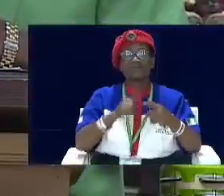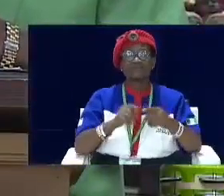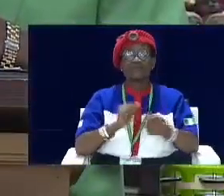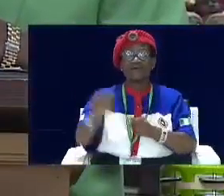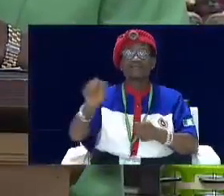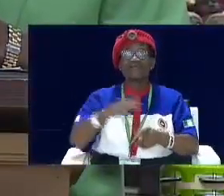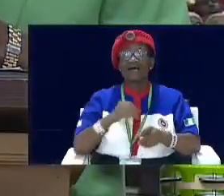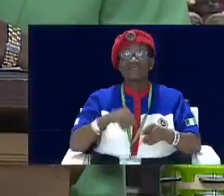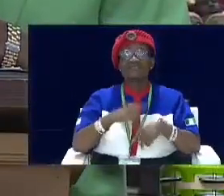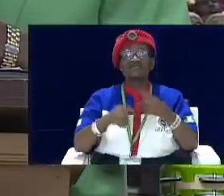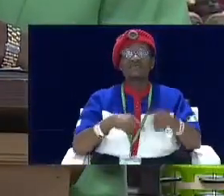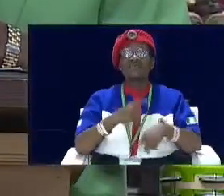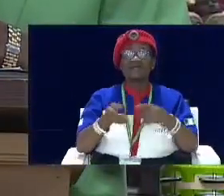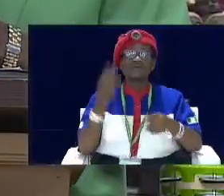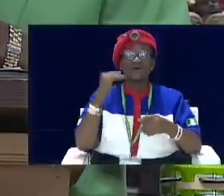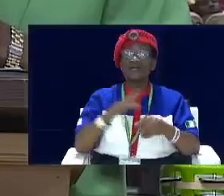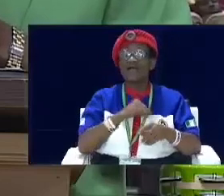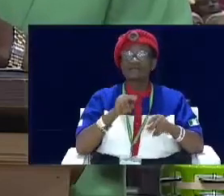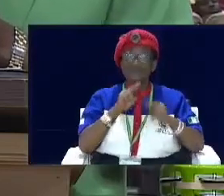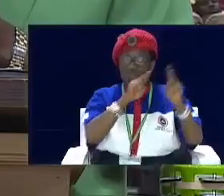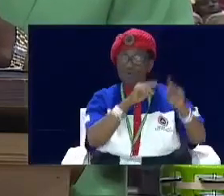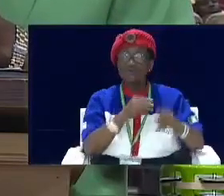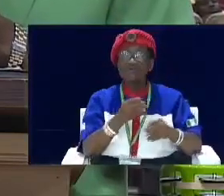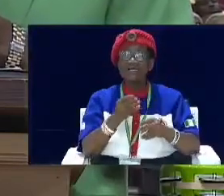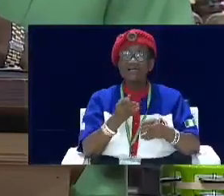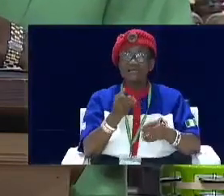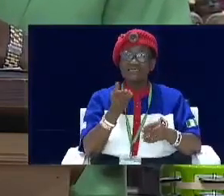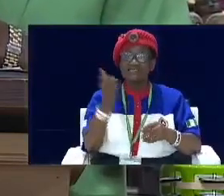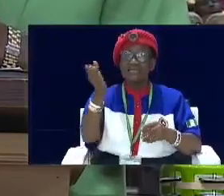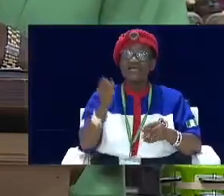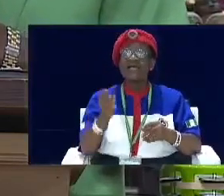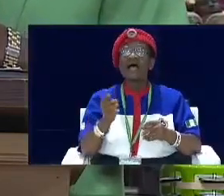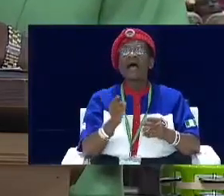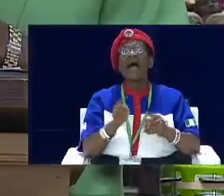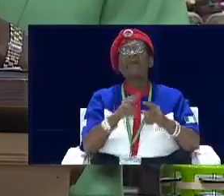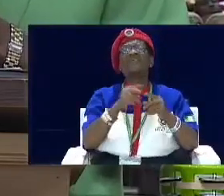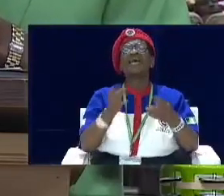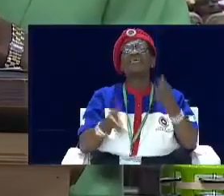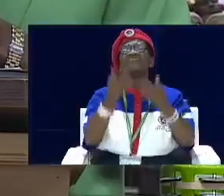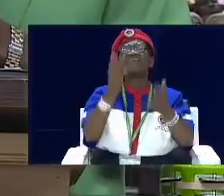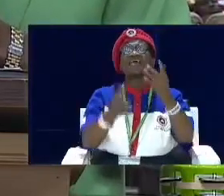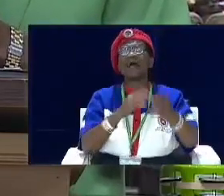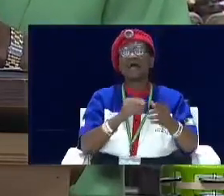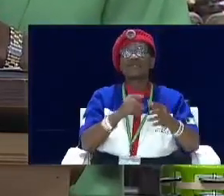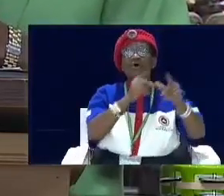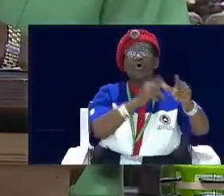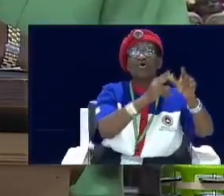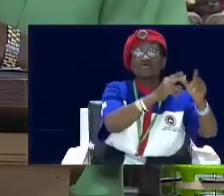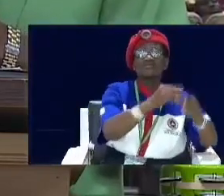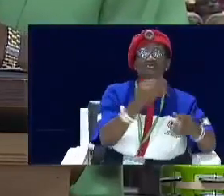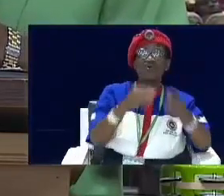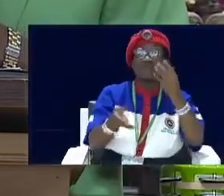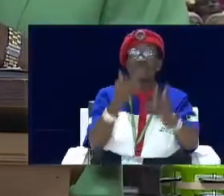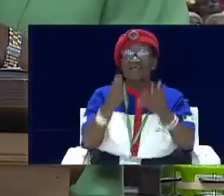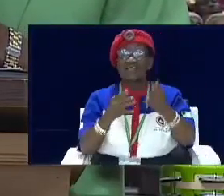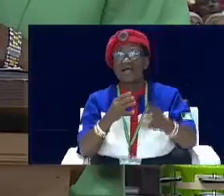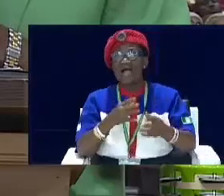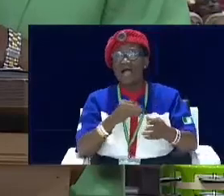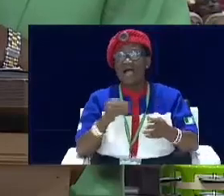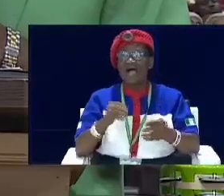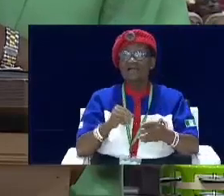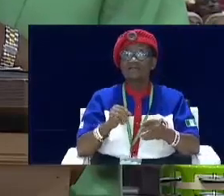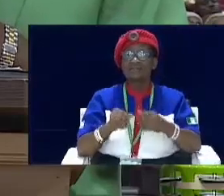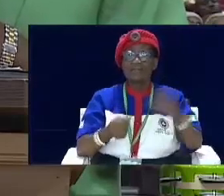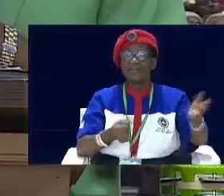went on and talked that behold there appeared a chariot of fire and horses of fire and parted them both